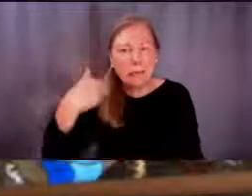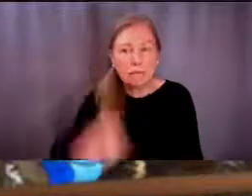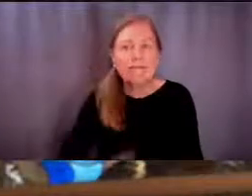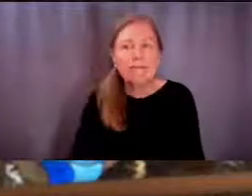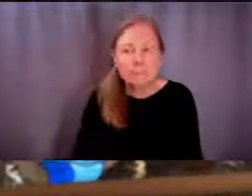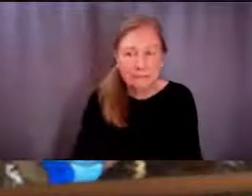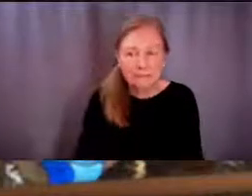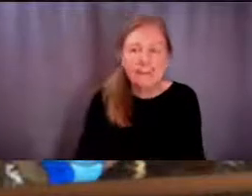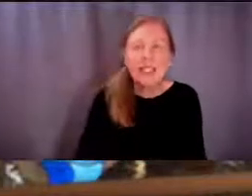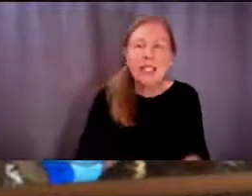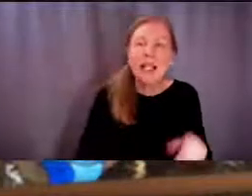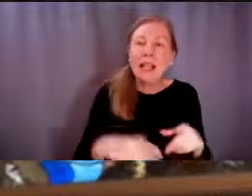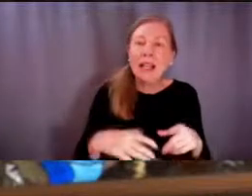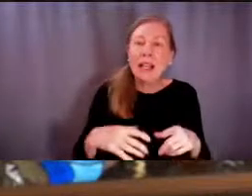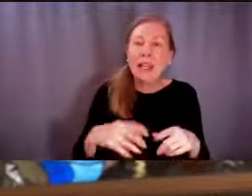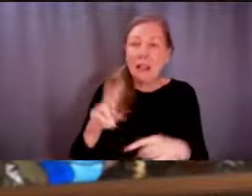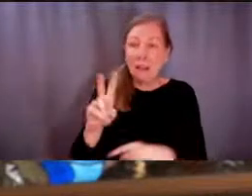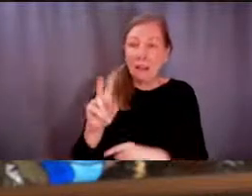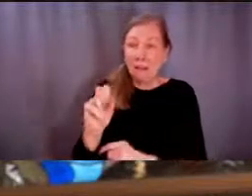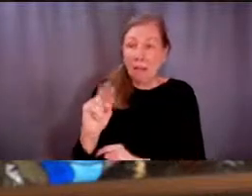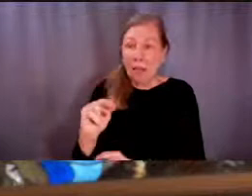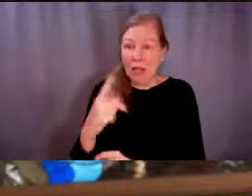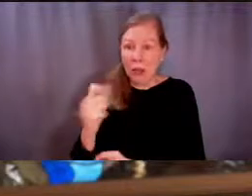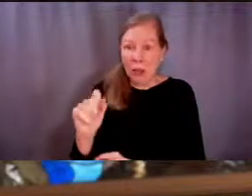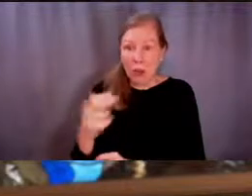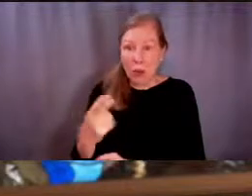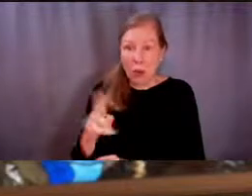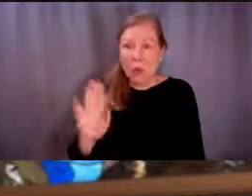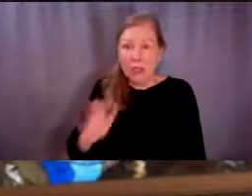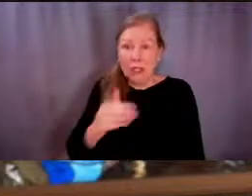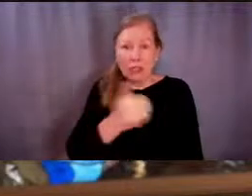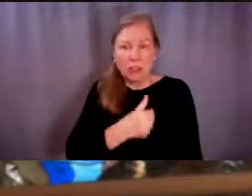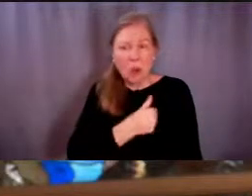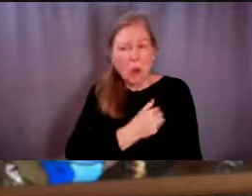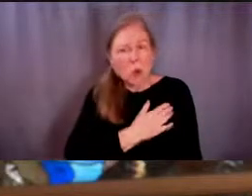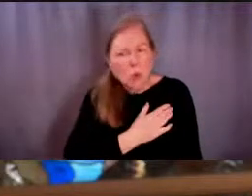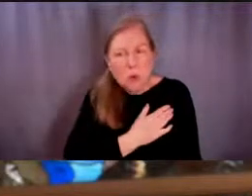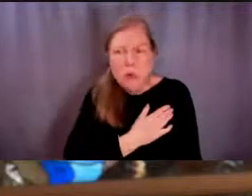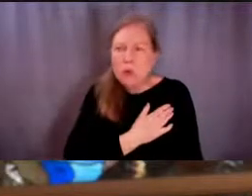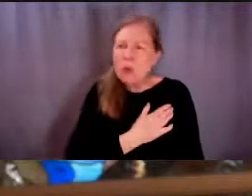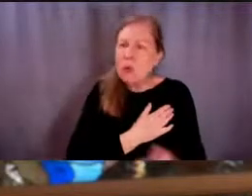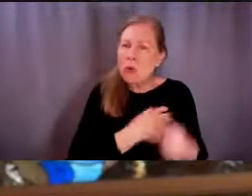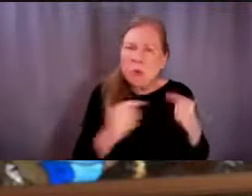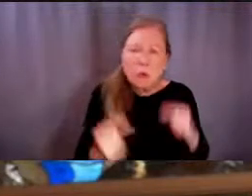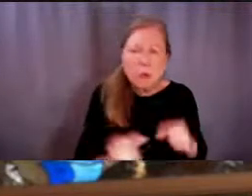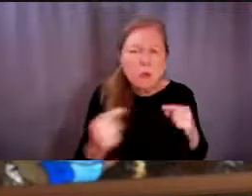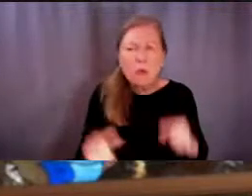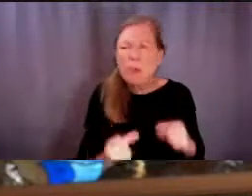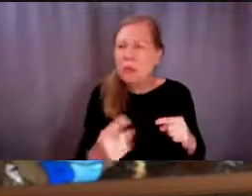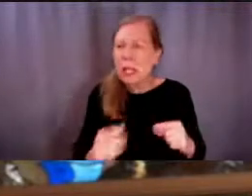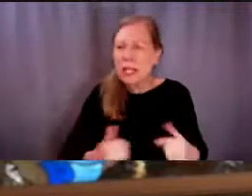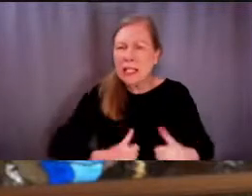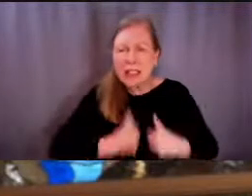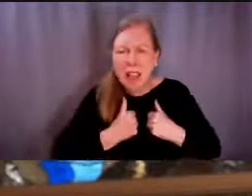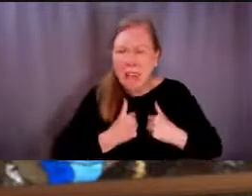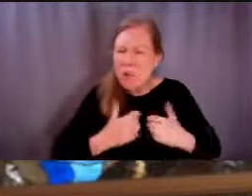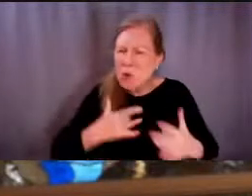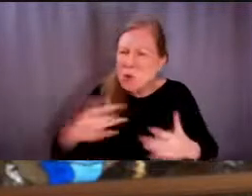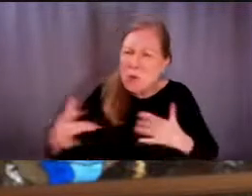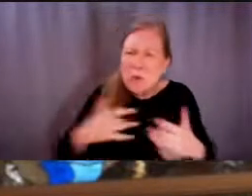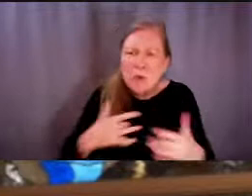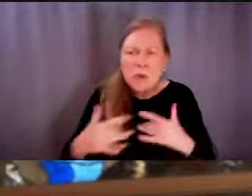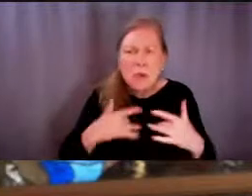Van Gogh was a tortured soul. His life was plagued with anxiety and worry.